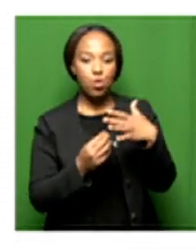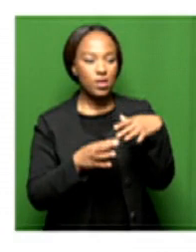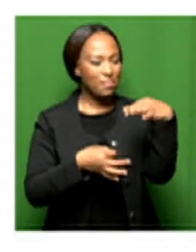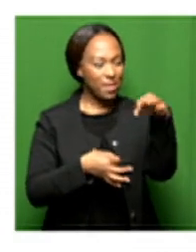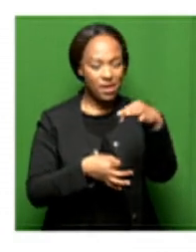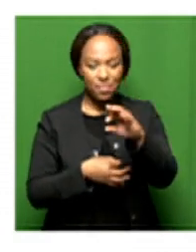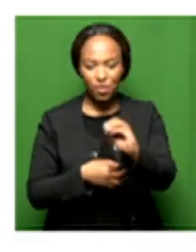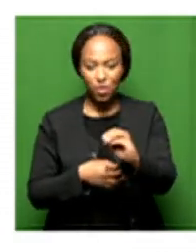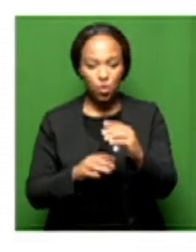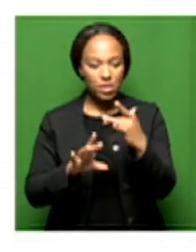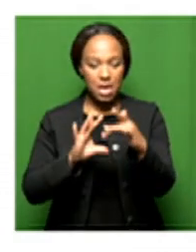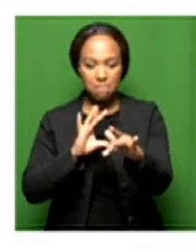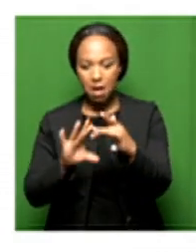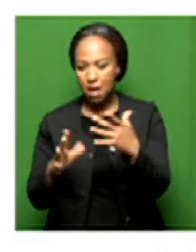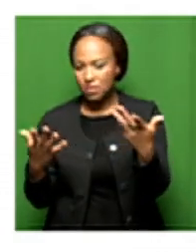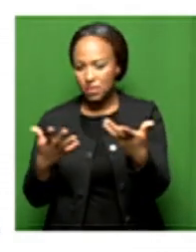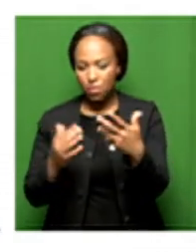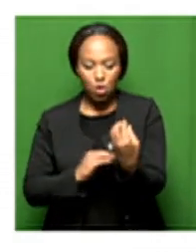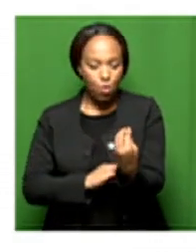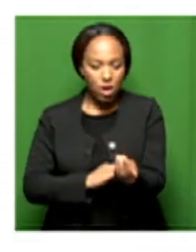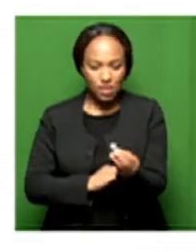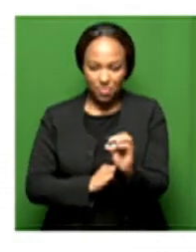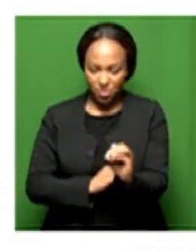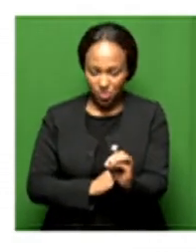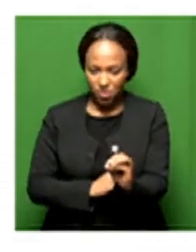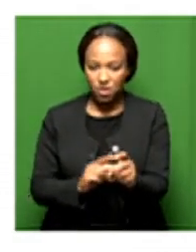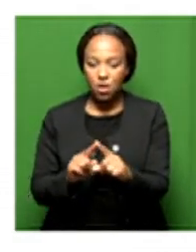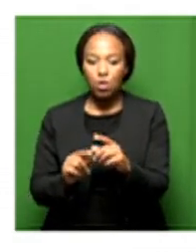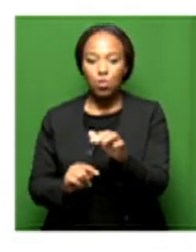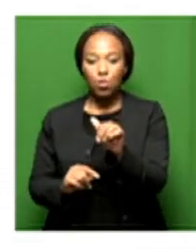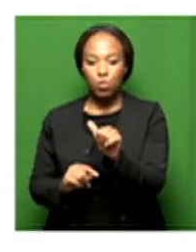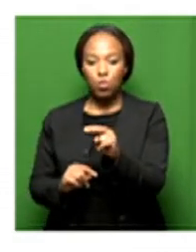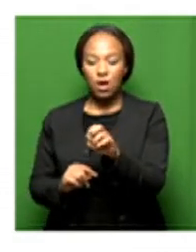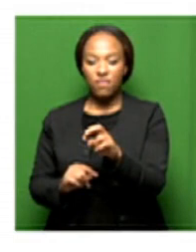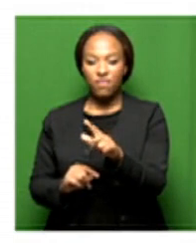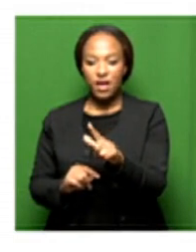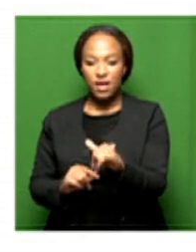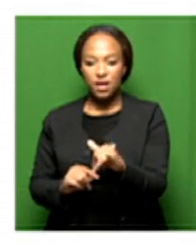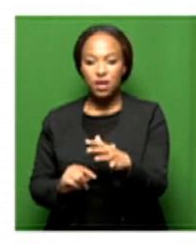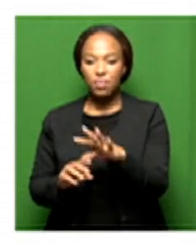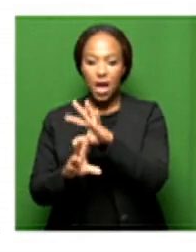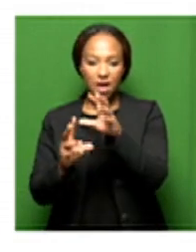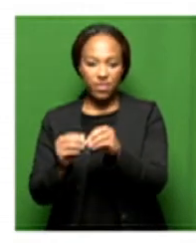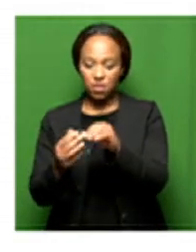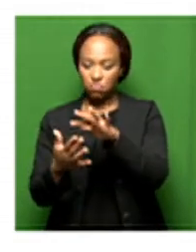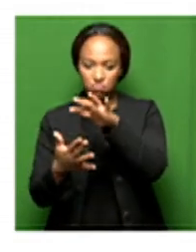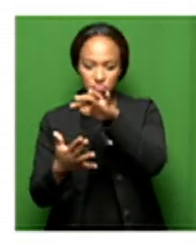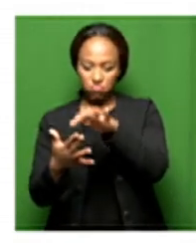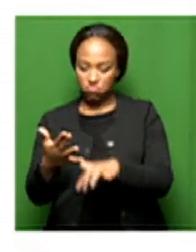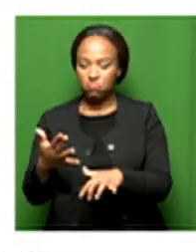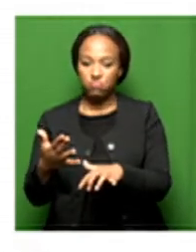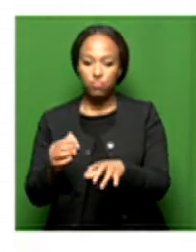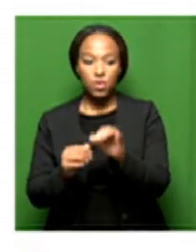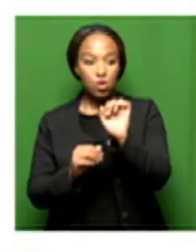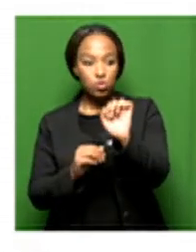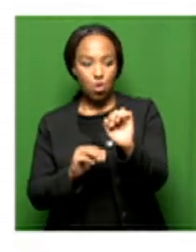papers or in an email or somewhere on WhatsApp. With Averly, all of that is on one dashboard. So you, with